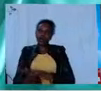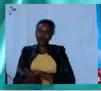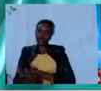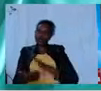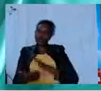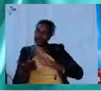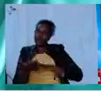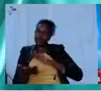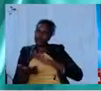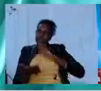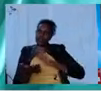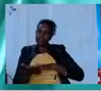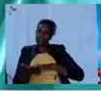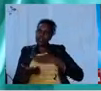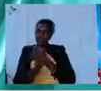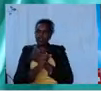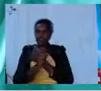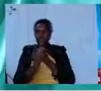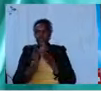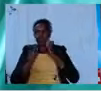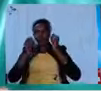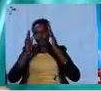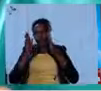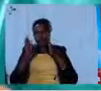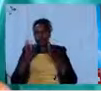song, praising my